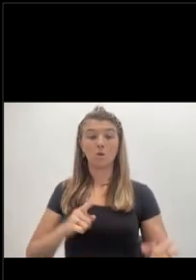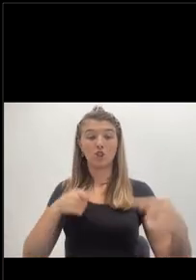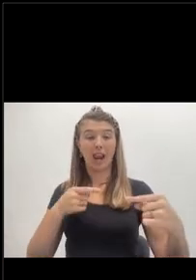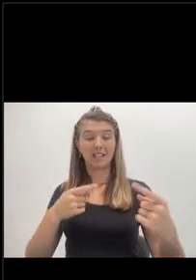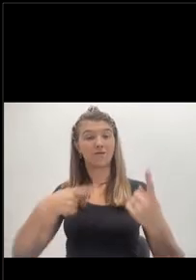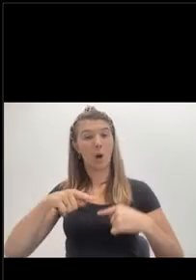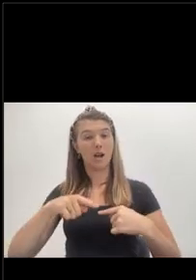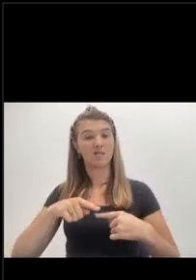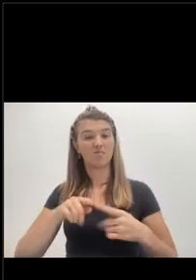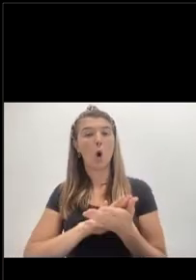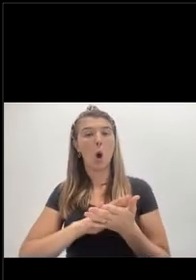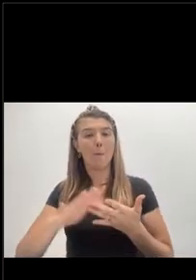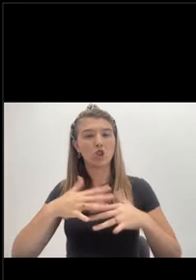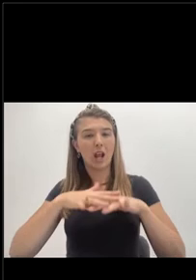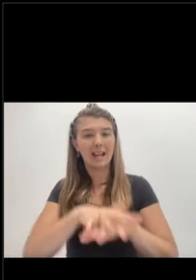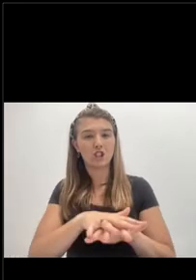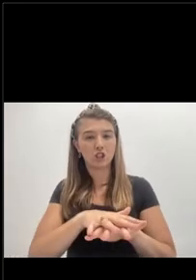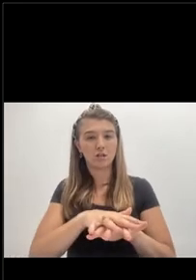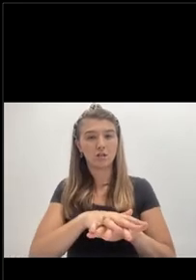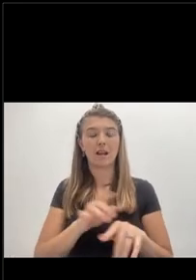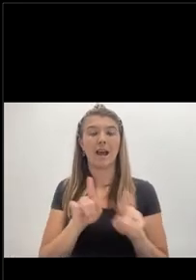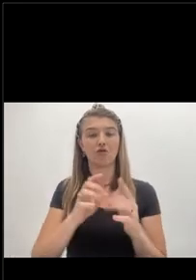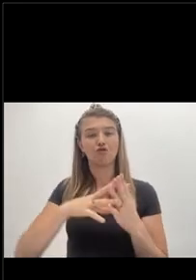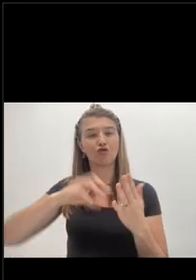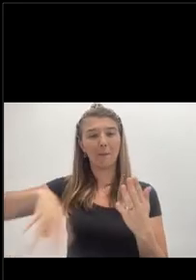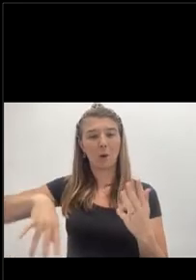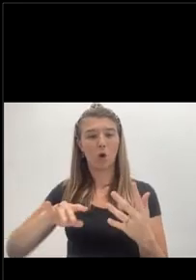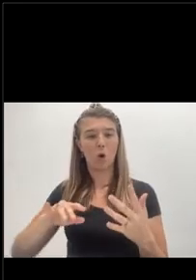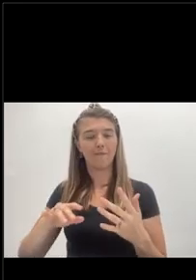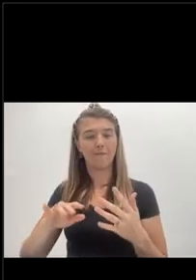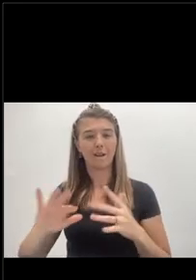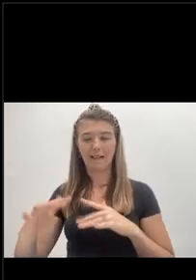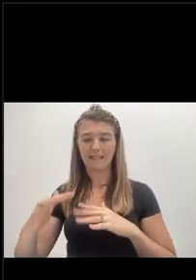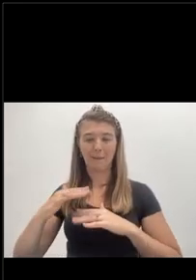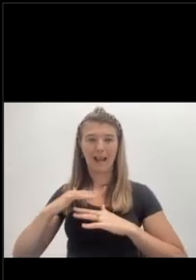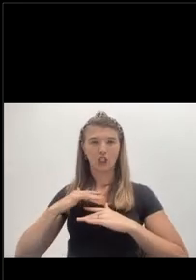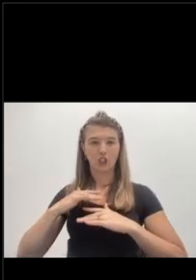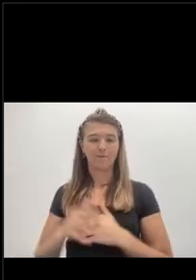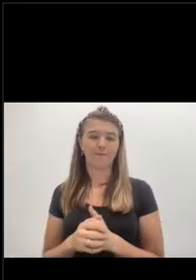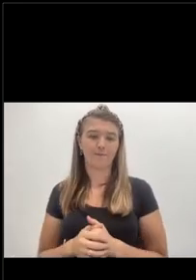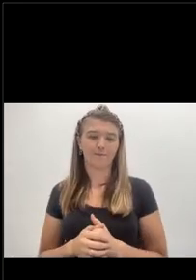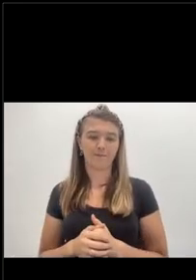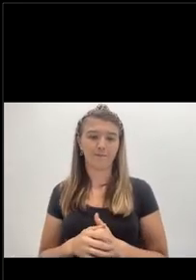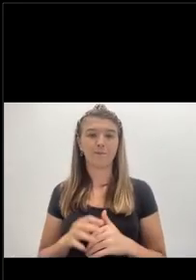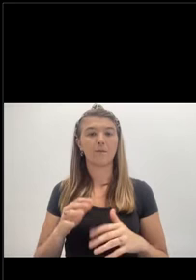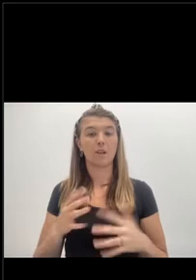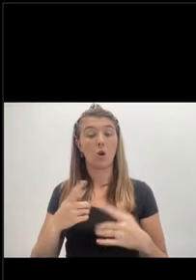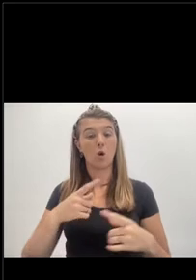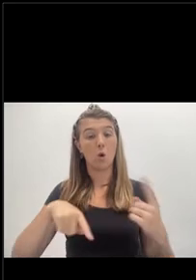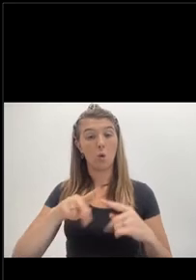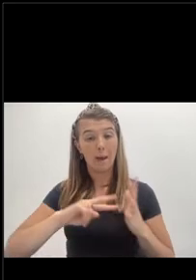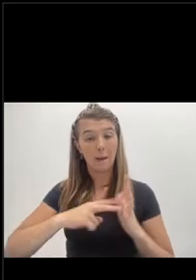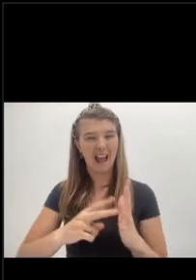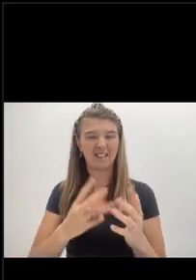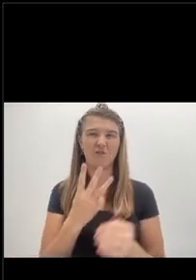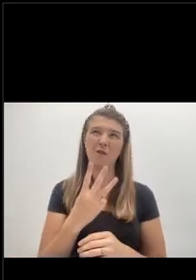homogenization and the removal of contamination. And we homogenize in 3-4 different steps, depending on how you